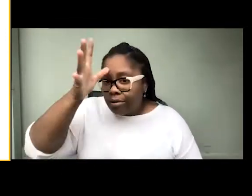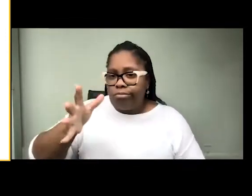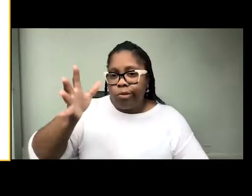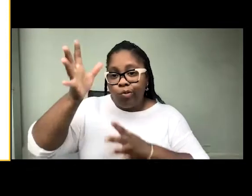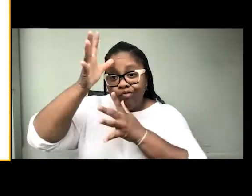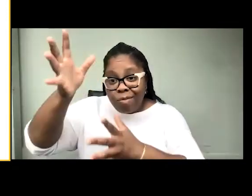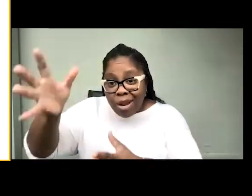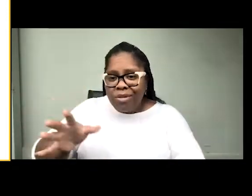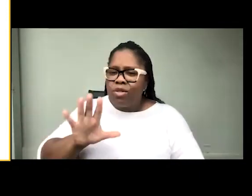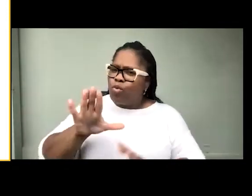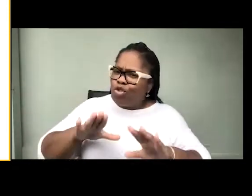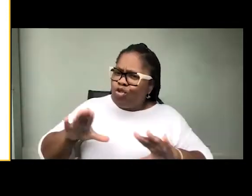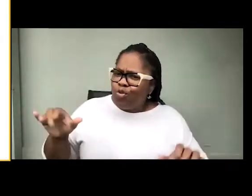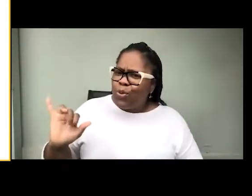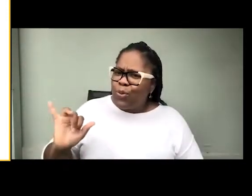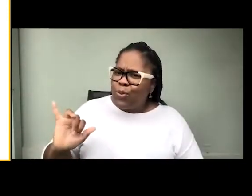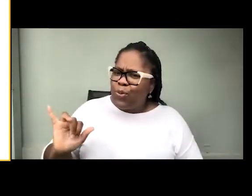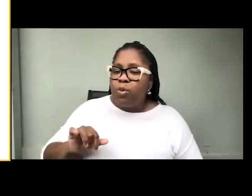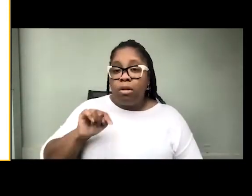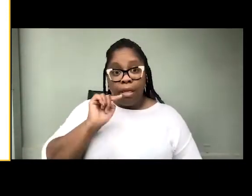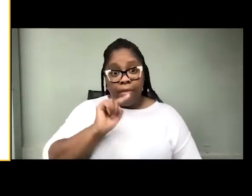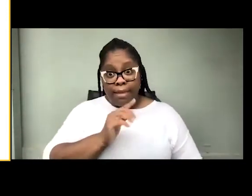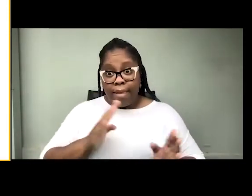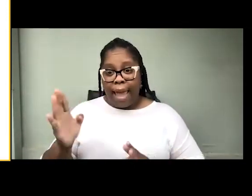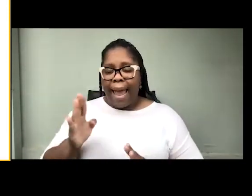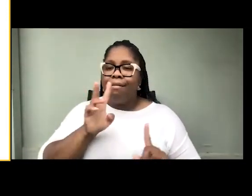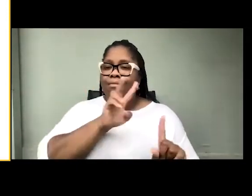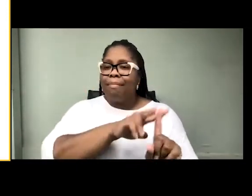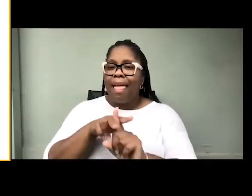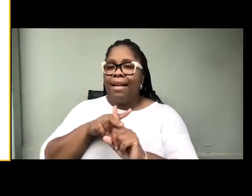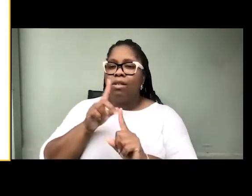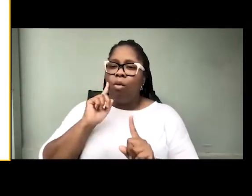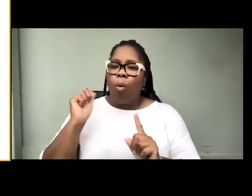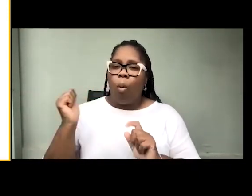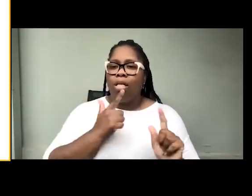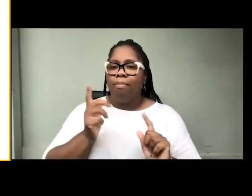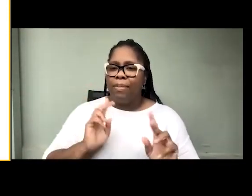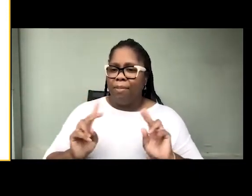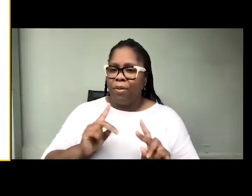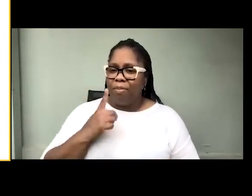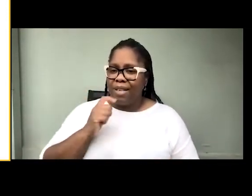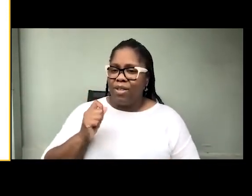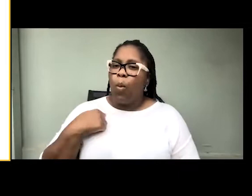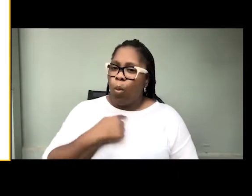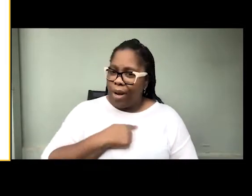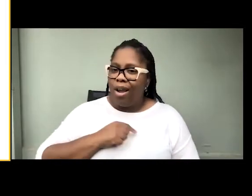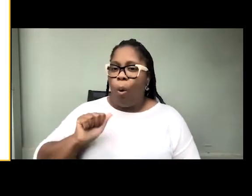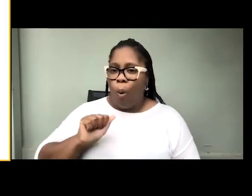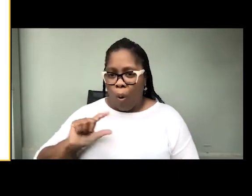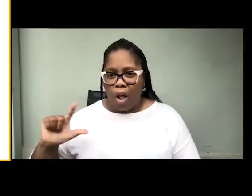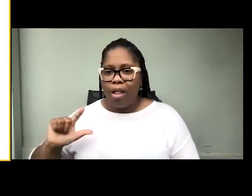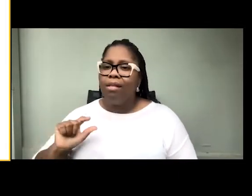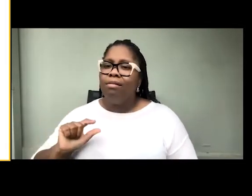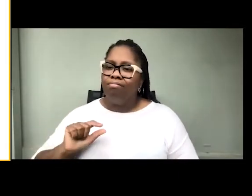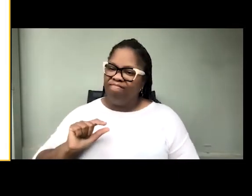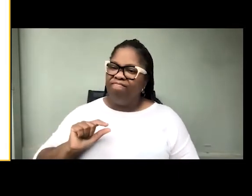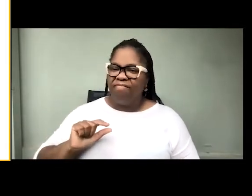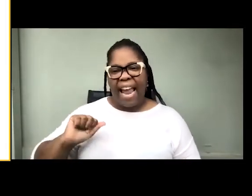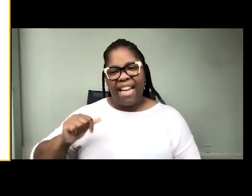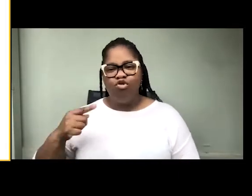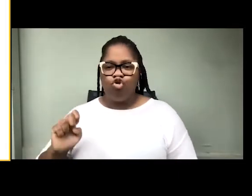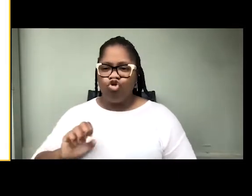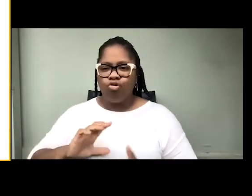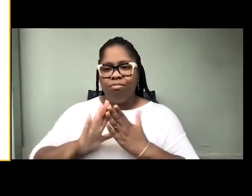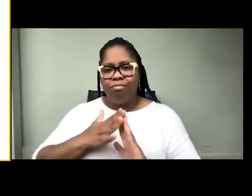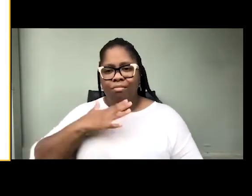too. This plan is really meant to be for everybody because we are all aging and we want to age